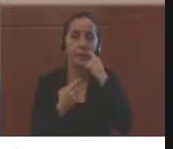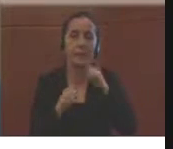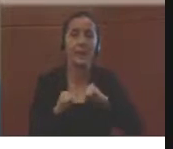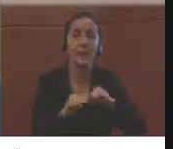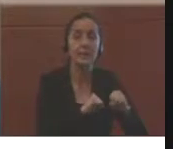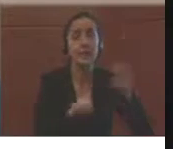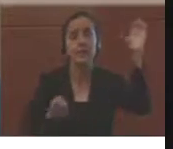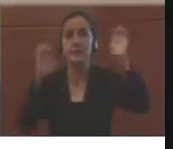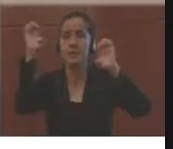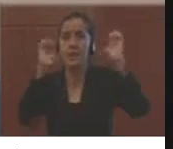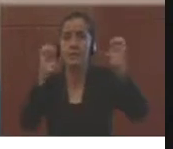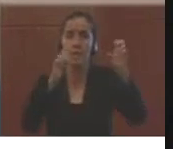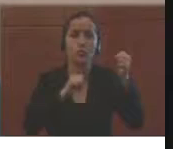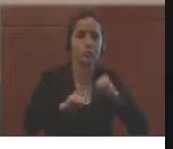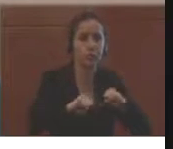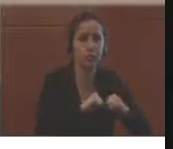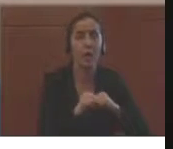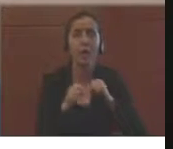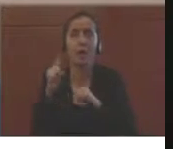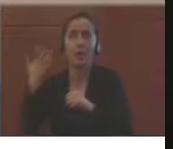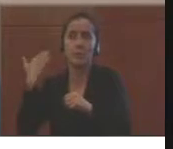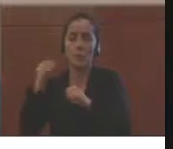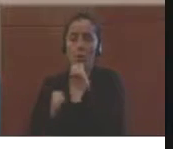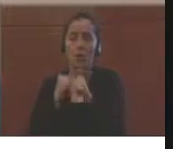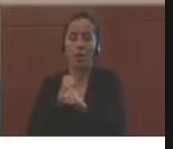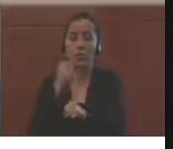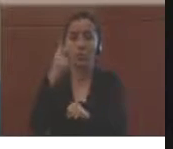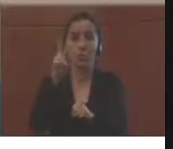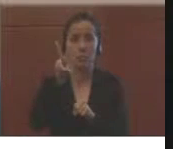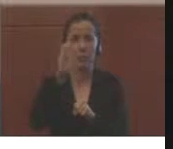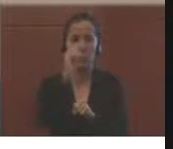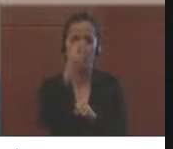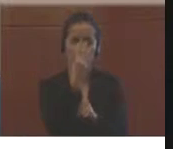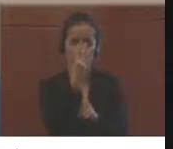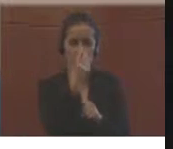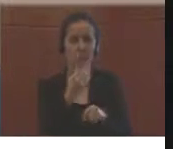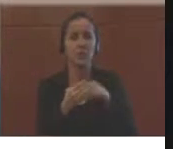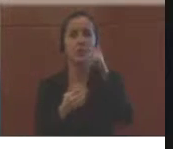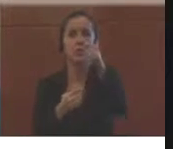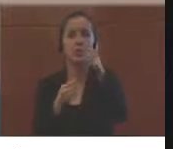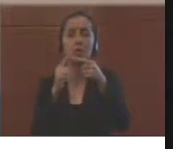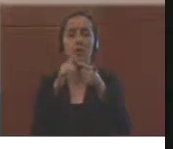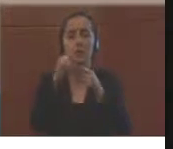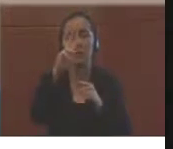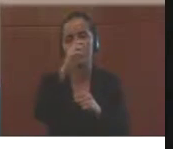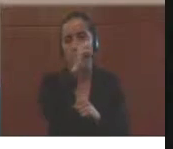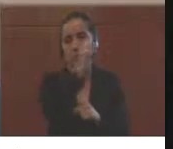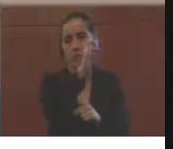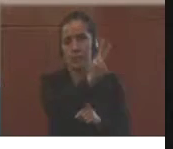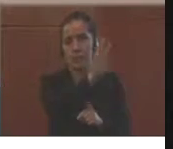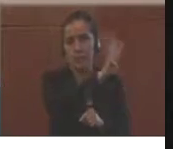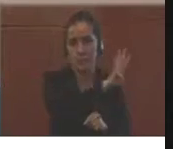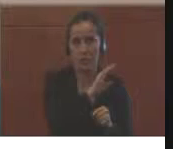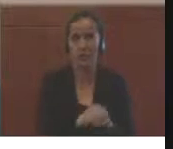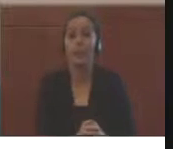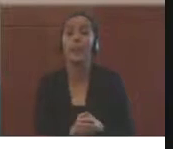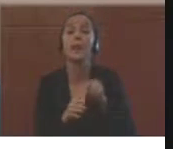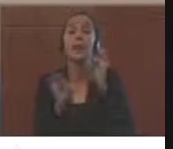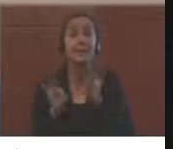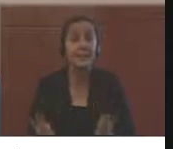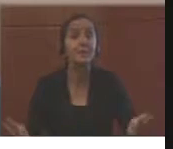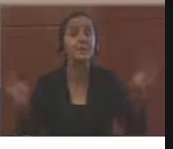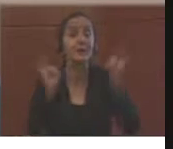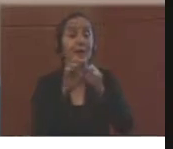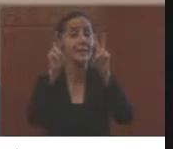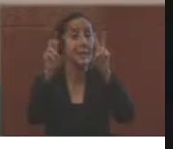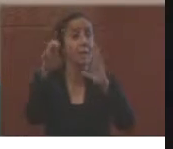policy in countries such as Ecuador, new comprehensive risk management laws